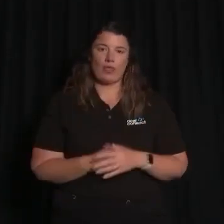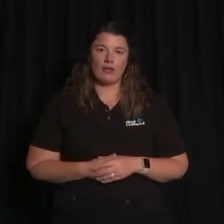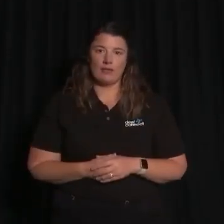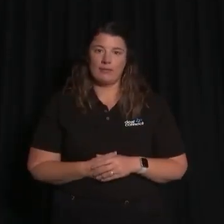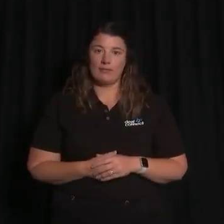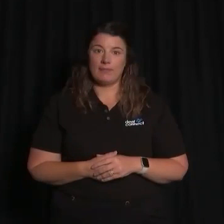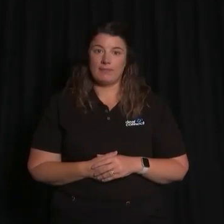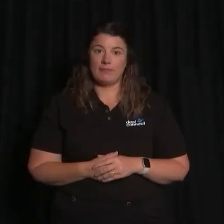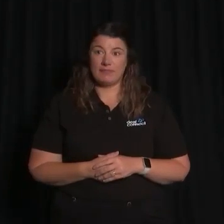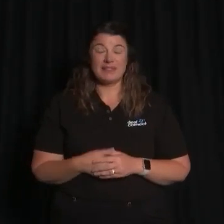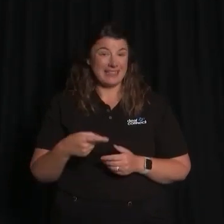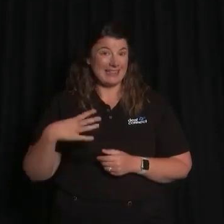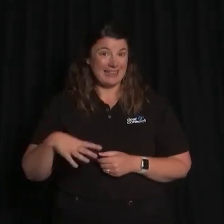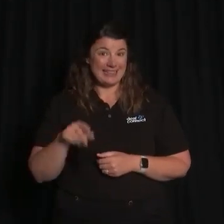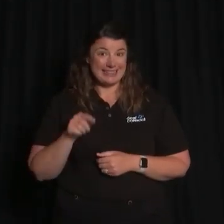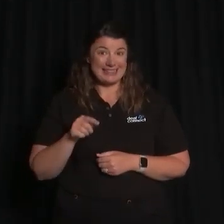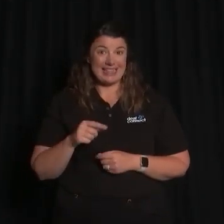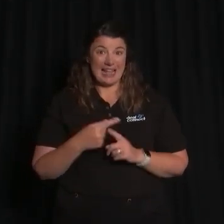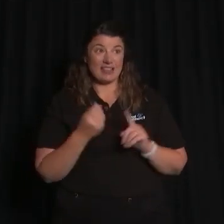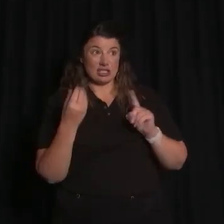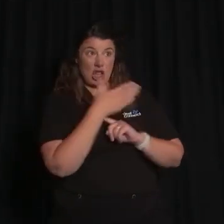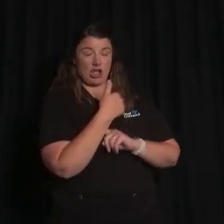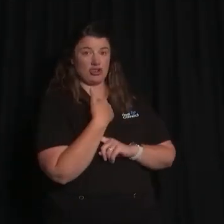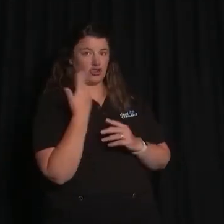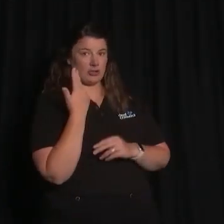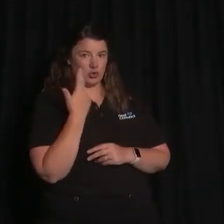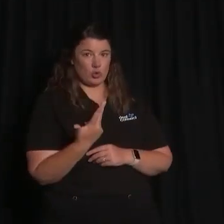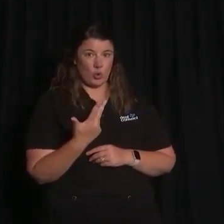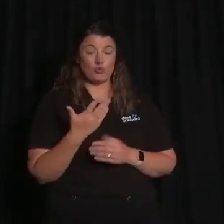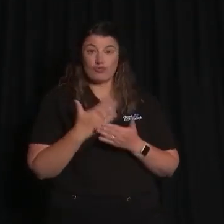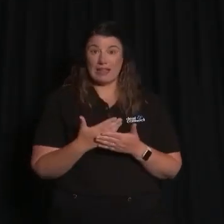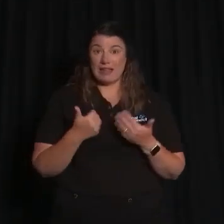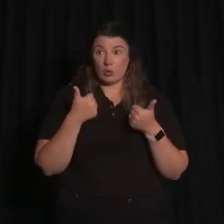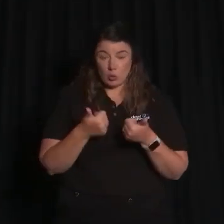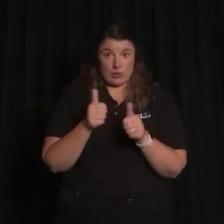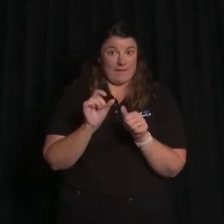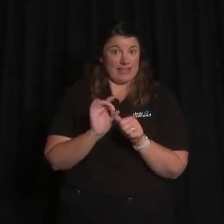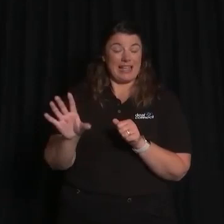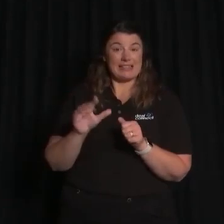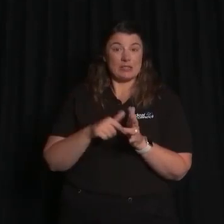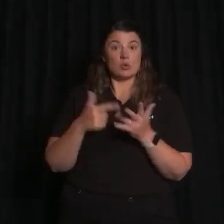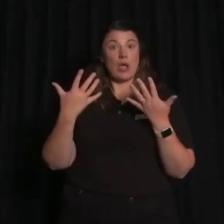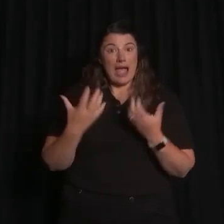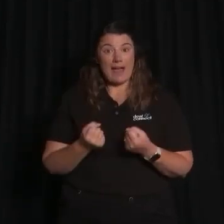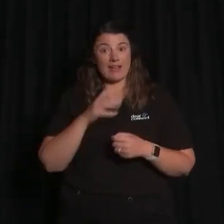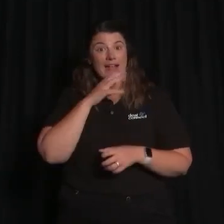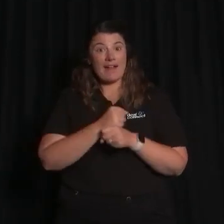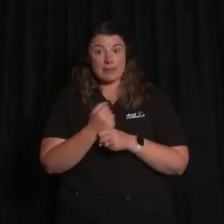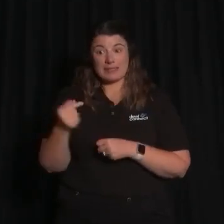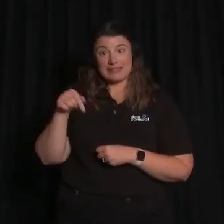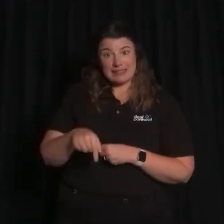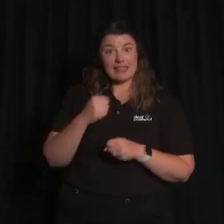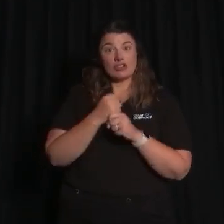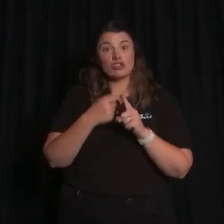needed and is evident in the slides I was just talking to. It is great, it is fantastic to have Minister Jed Kearney here